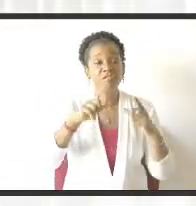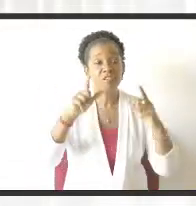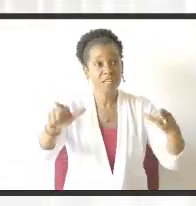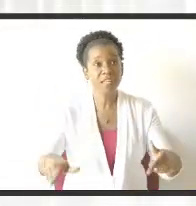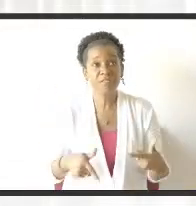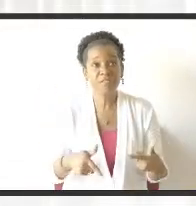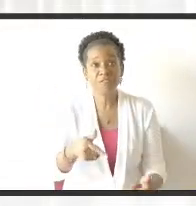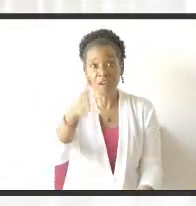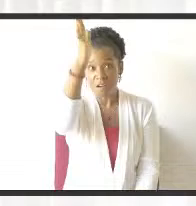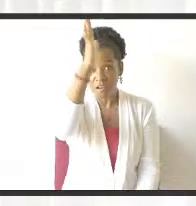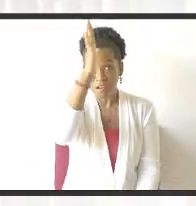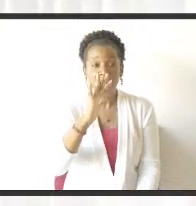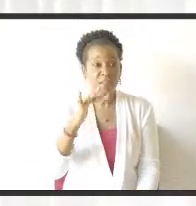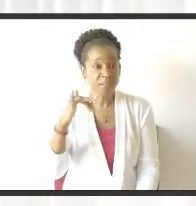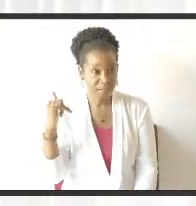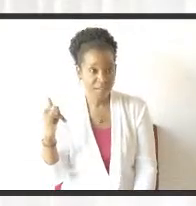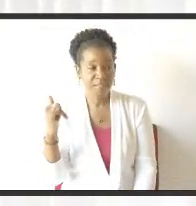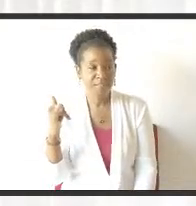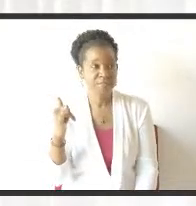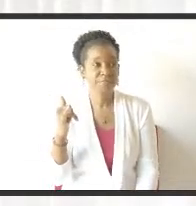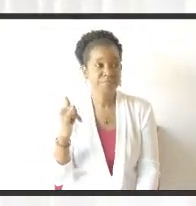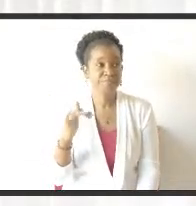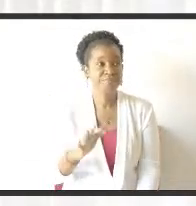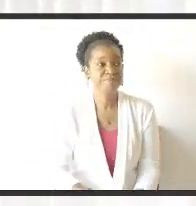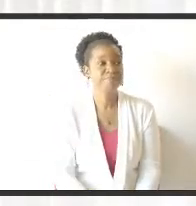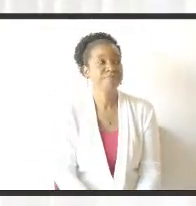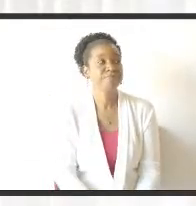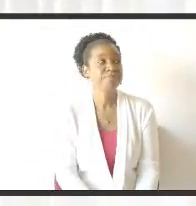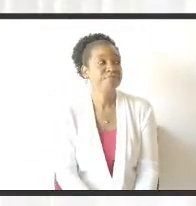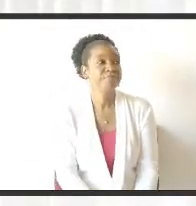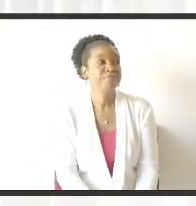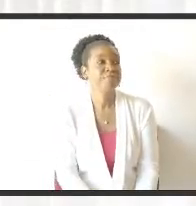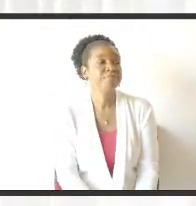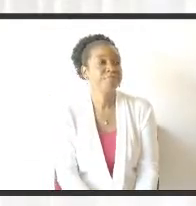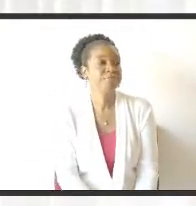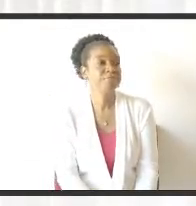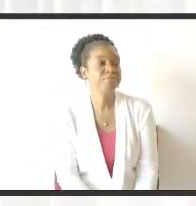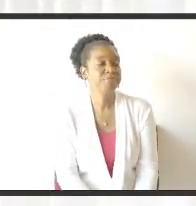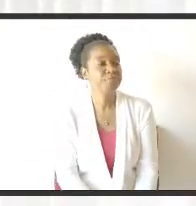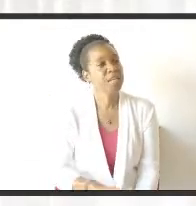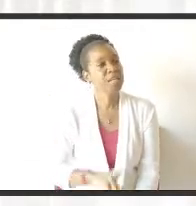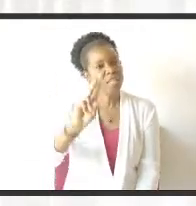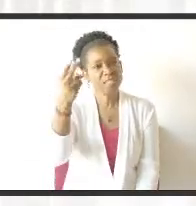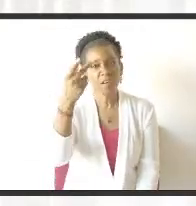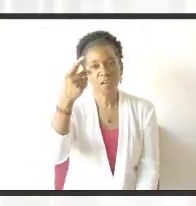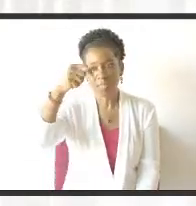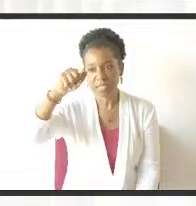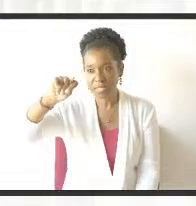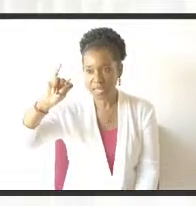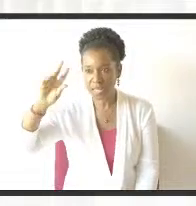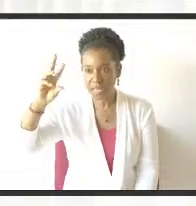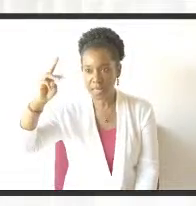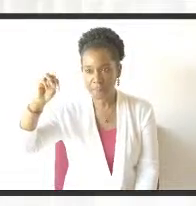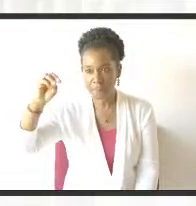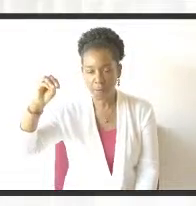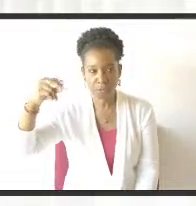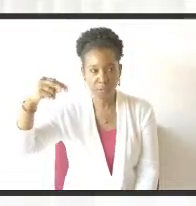Paul could say, as a result of that, in 2 Timothy 4, 7 and 8, I am not ready to be